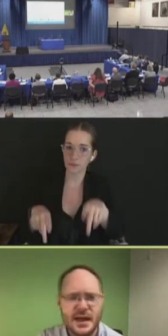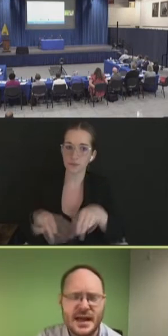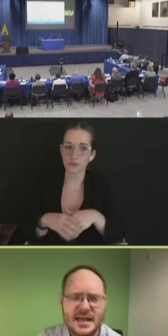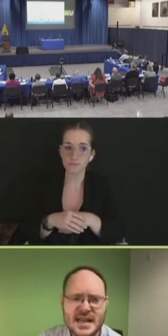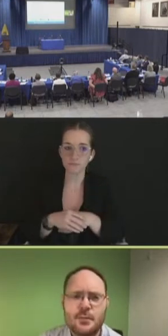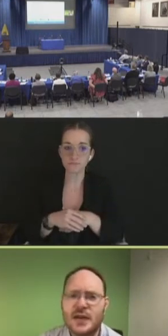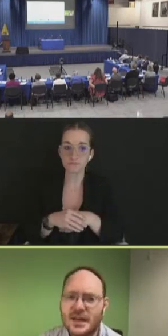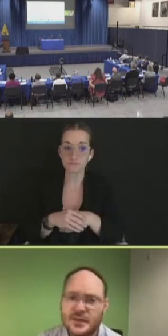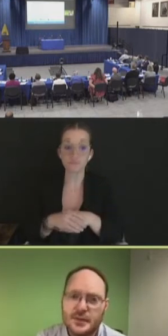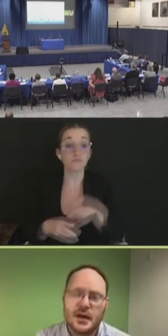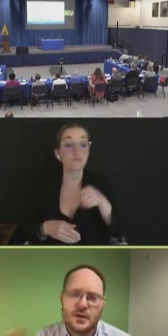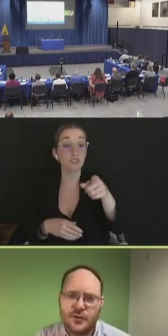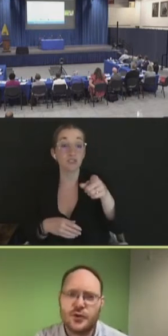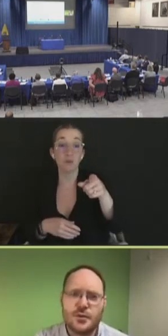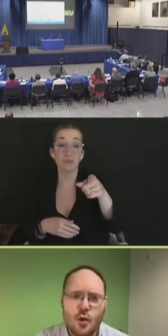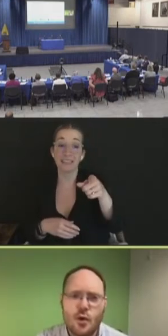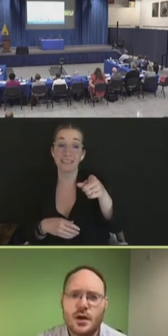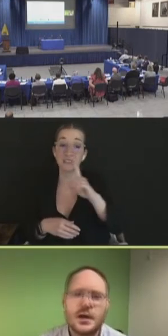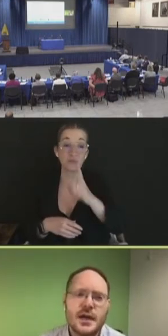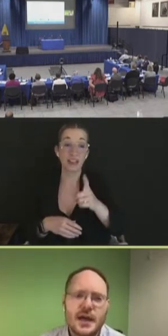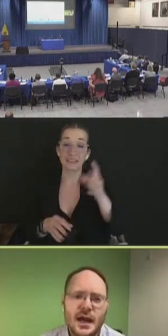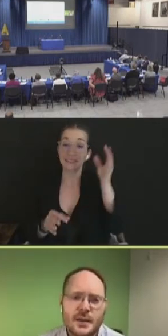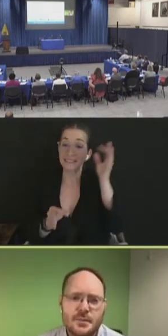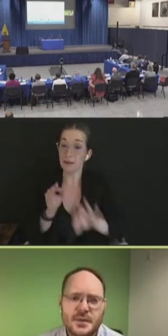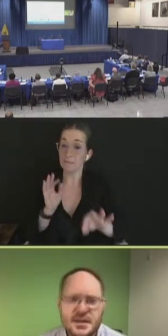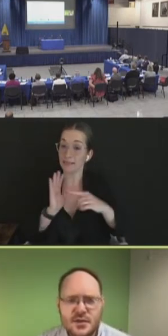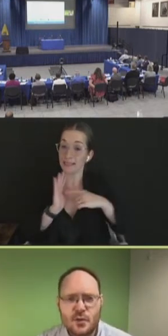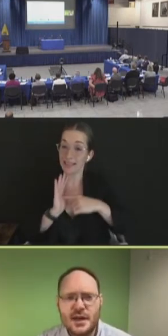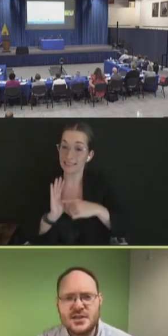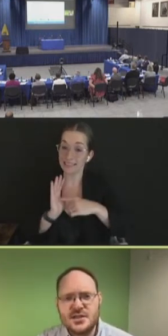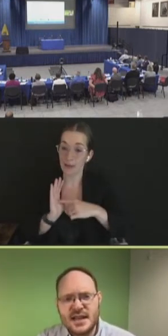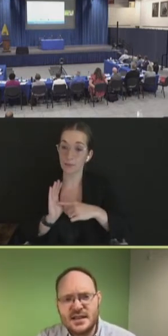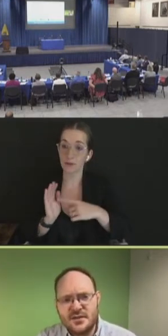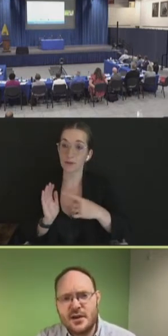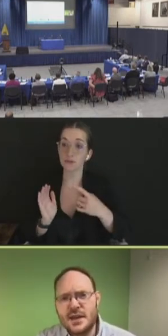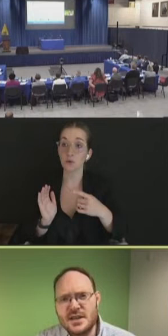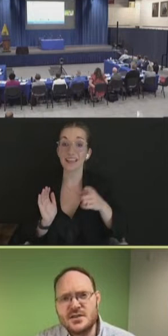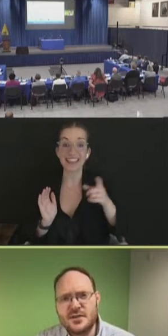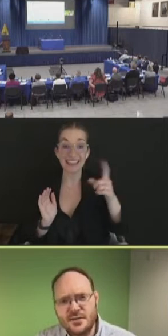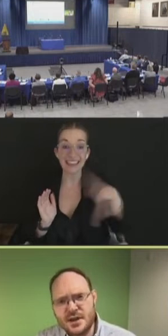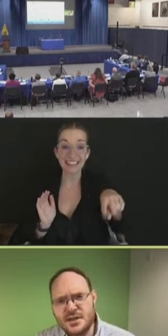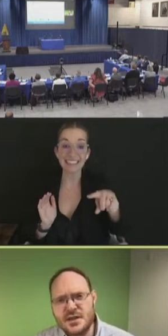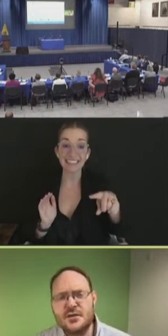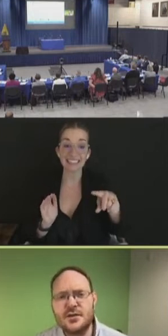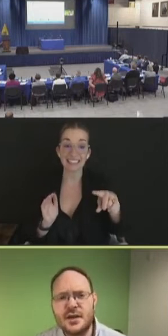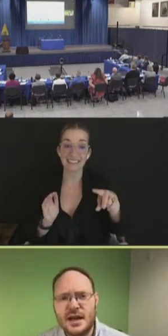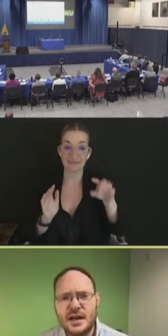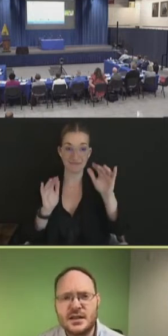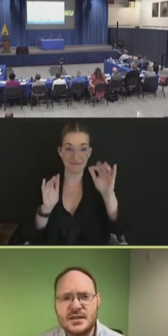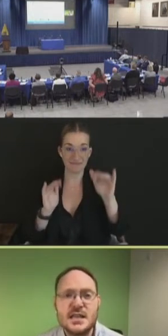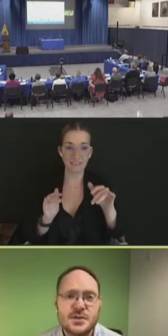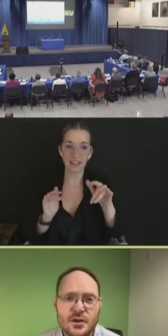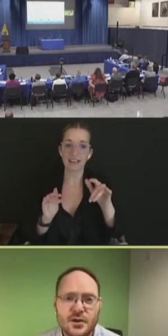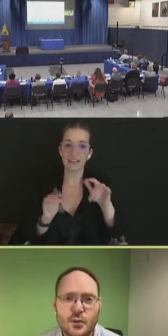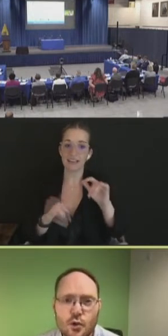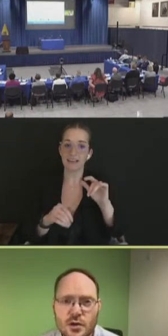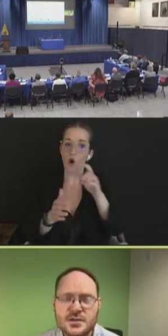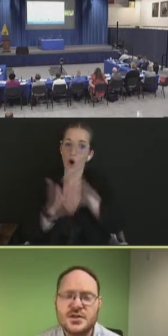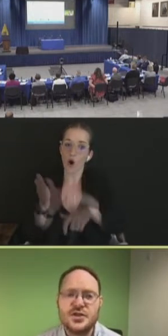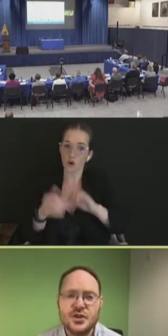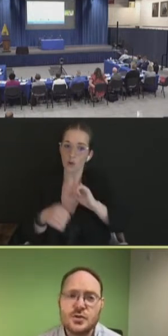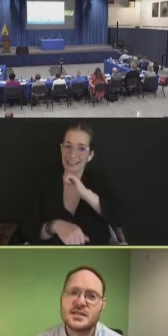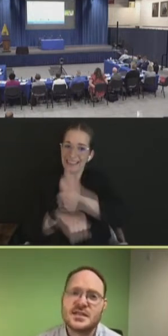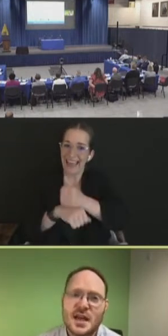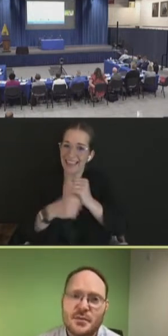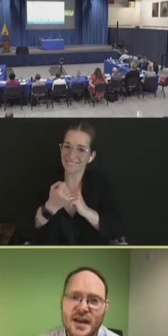simple example. And furthermore, these formulations laid the foundations for various different teams around the world